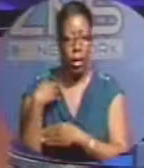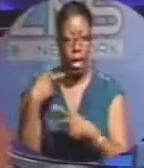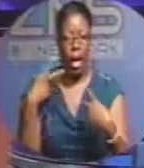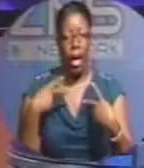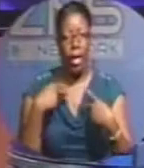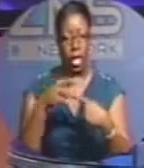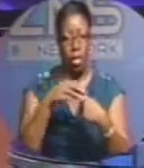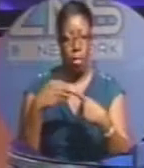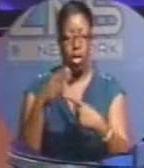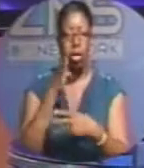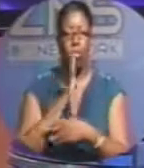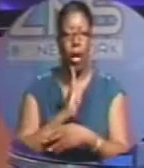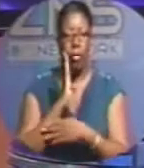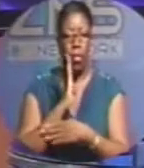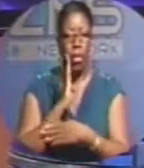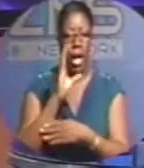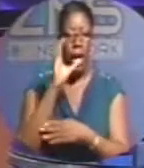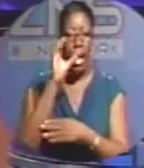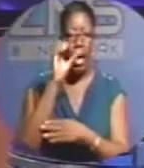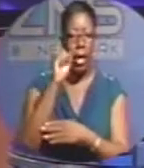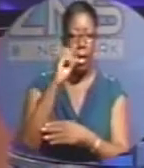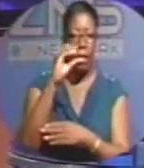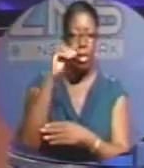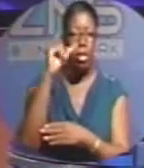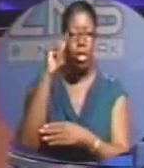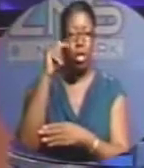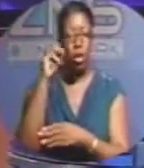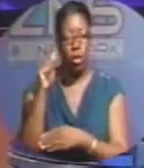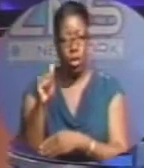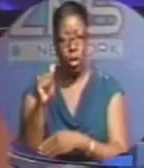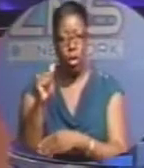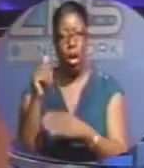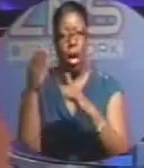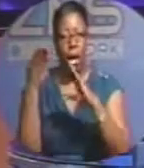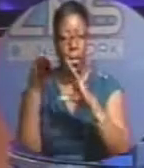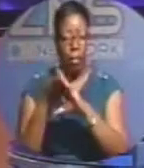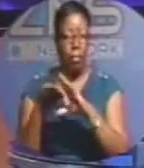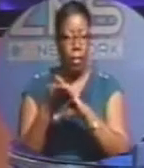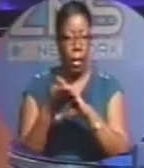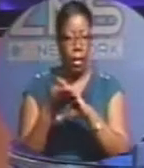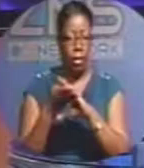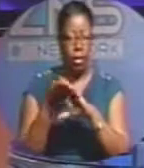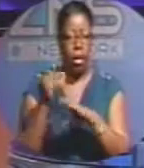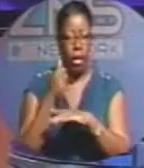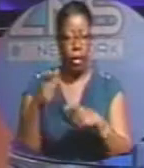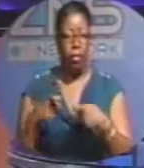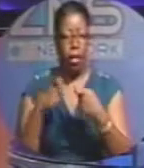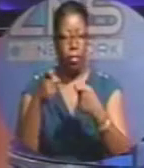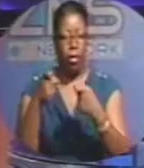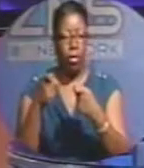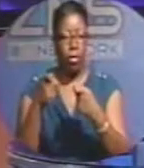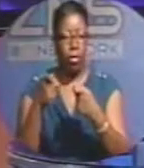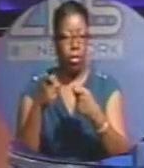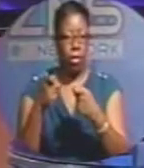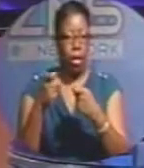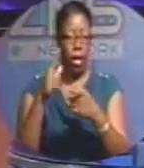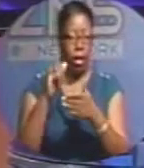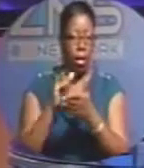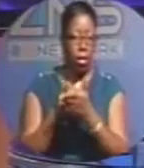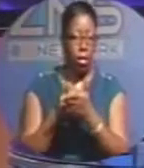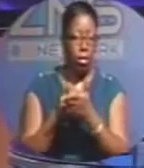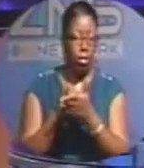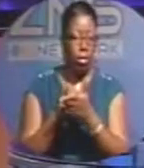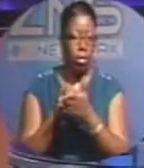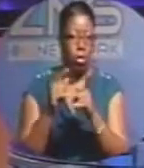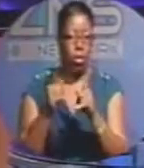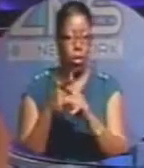on Saturday by Scotiabank. At that time, Managing Director Kevin Tisnick presented the BOC with a $20,000 check to defray